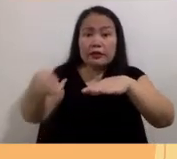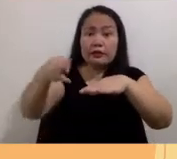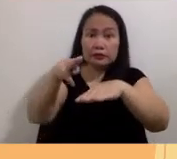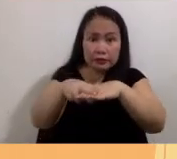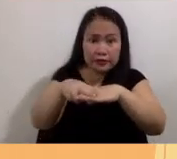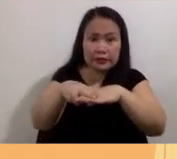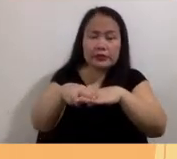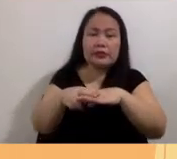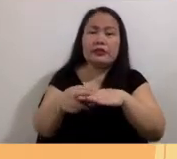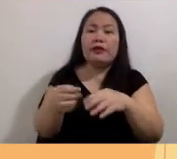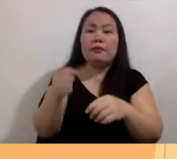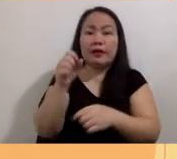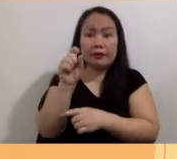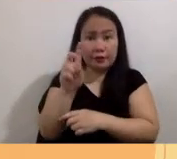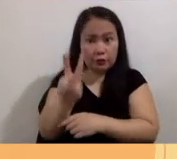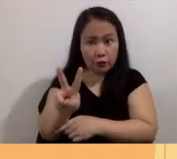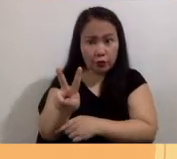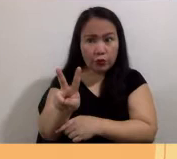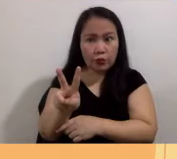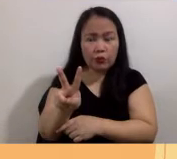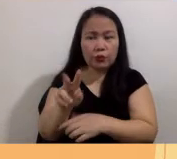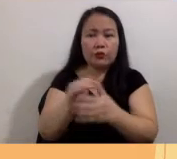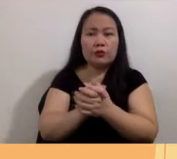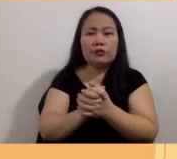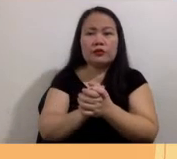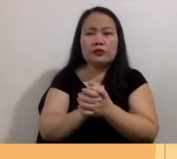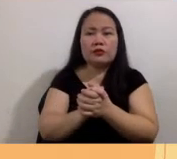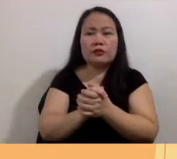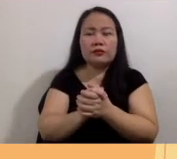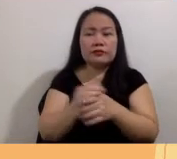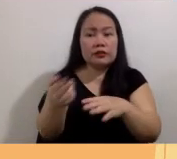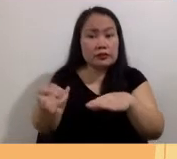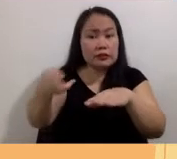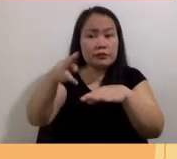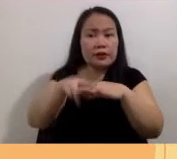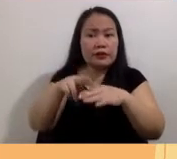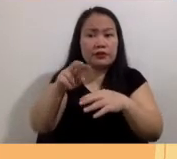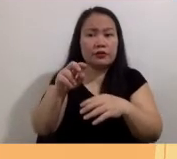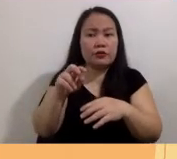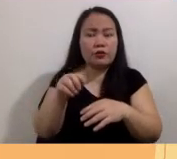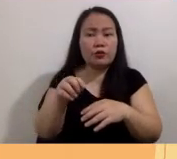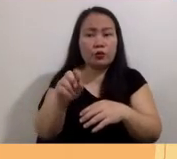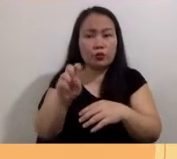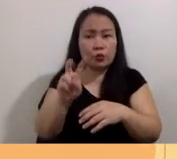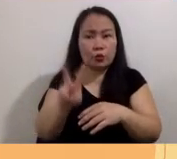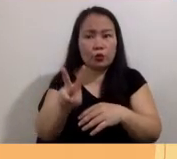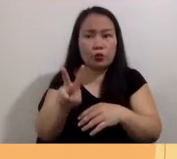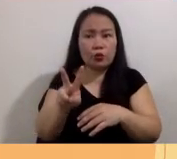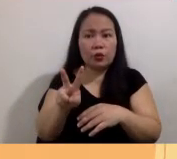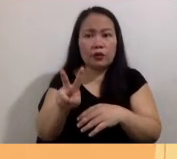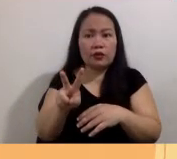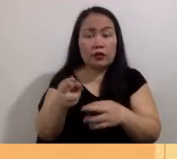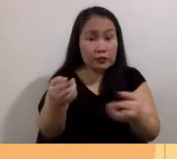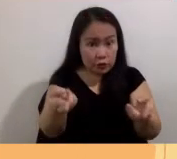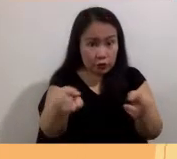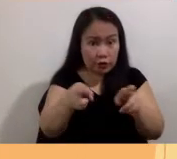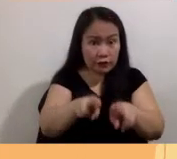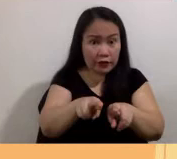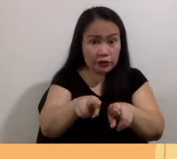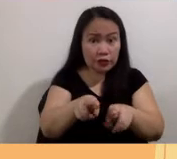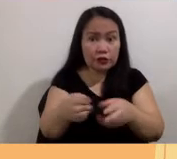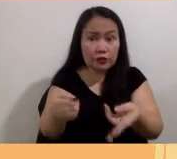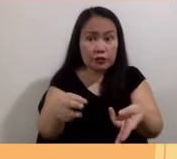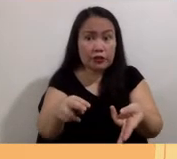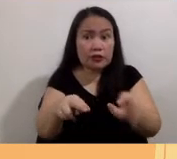by 2, yung numerator daw natin at denominator ay nag-increase ng 2, ibig sabihin nadagdagan siya ng 2. So, ano